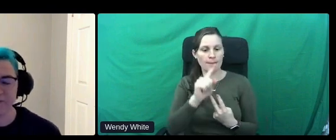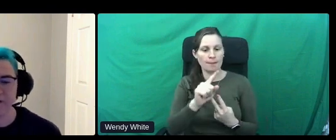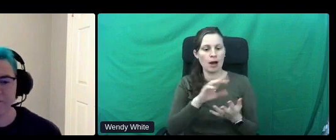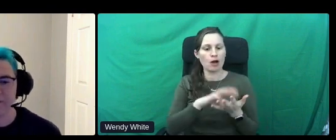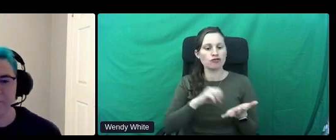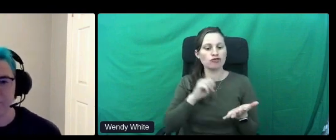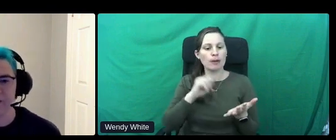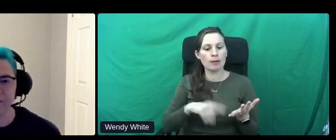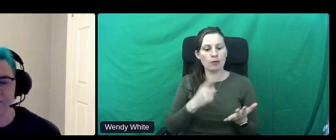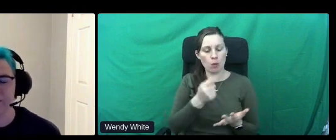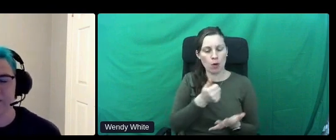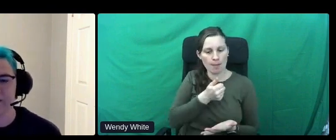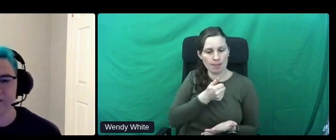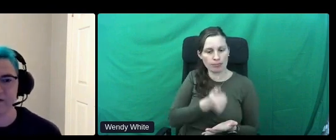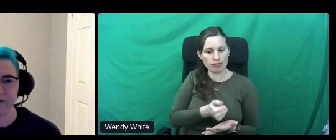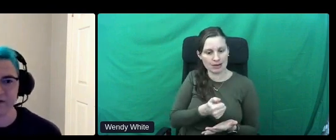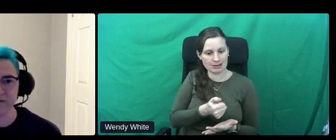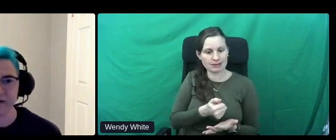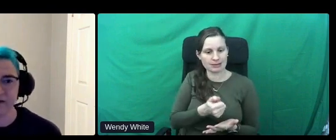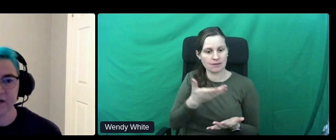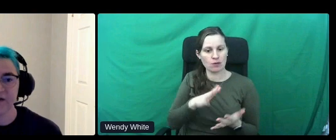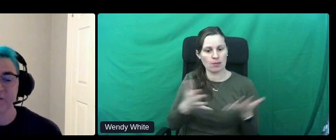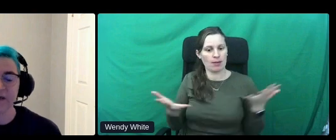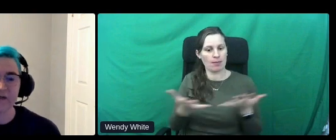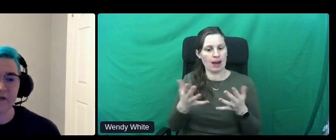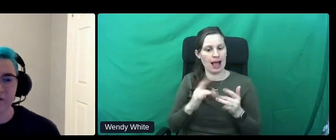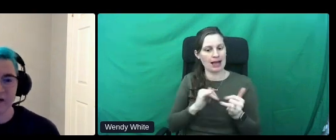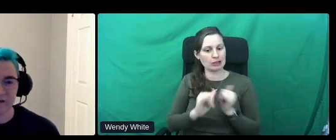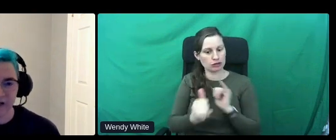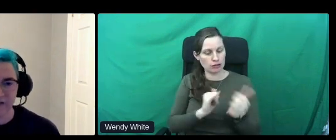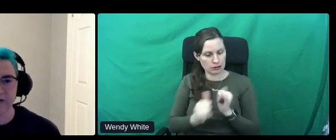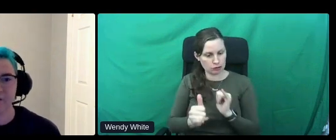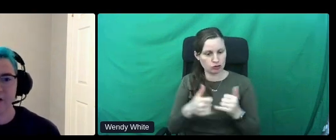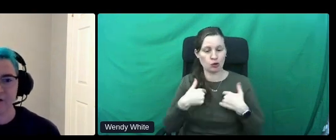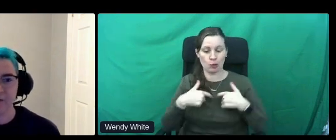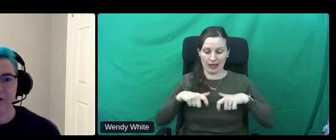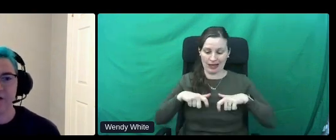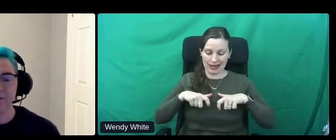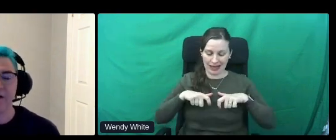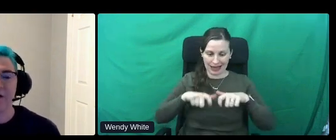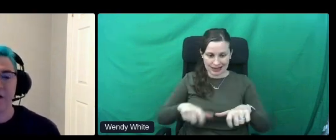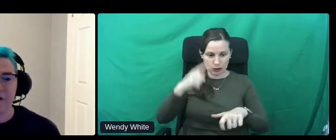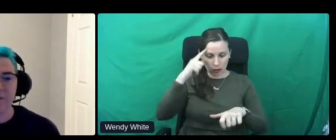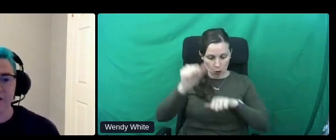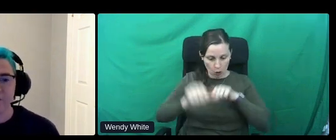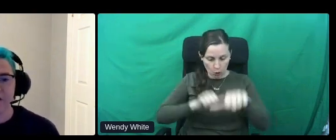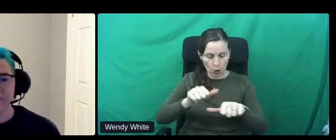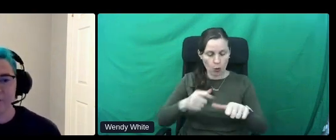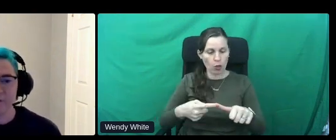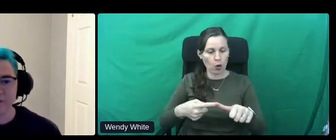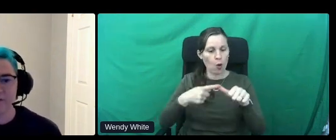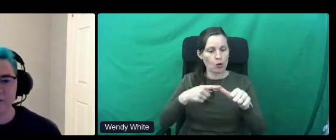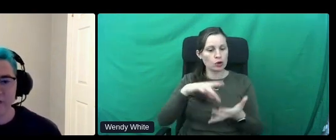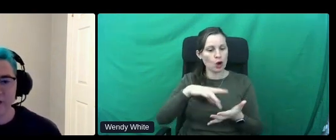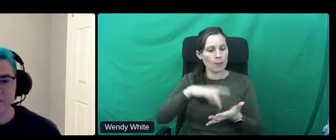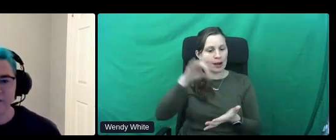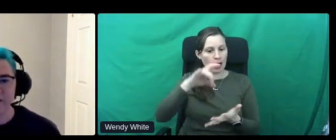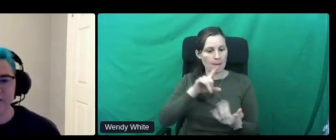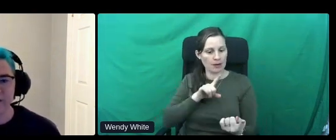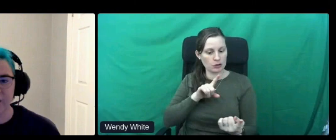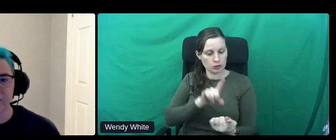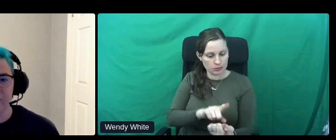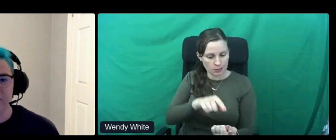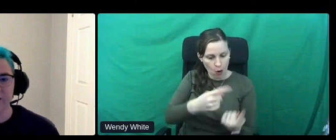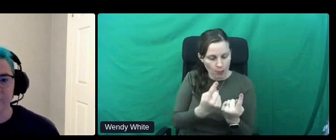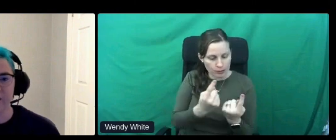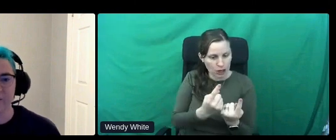press from the player's interaction. So we continued that logic with auto pickup. Auto pickup, as you approach a loot object, it's